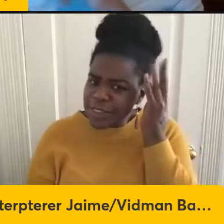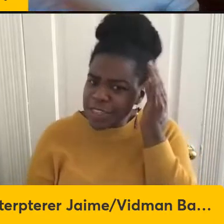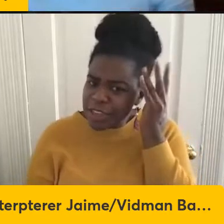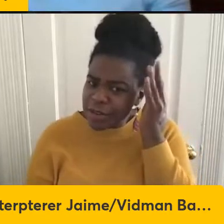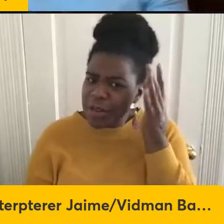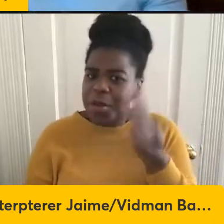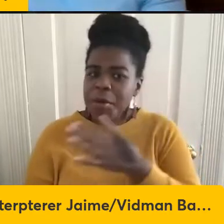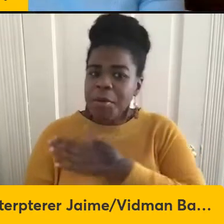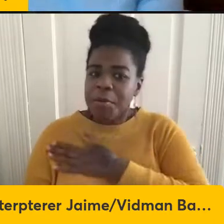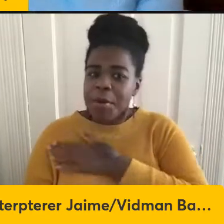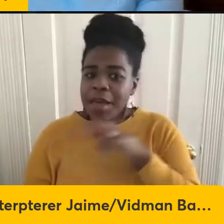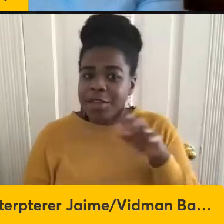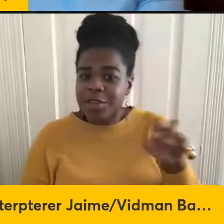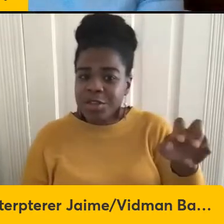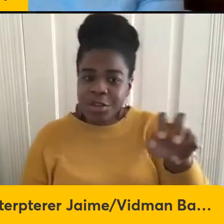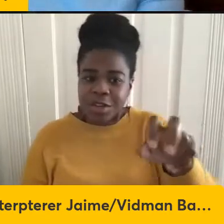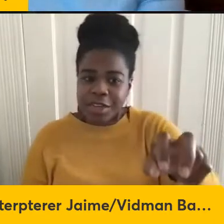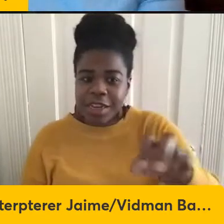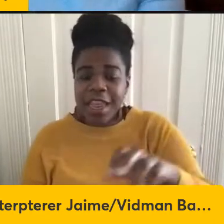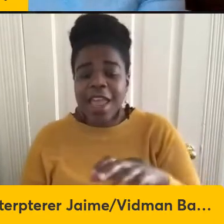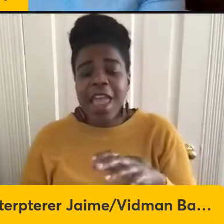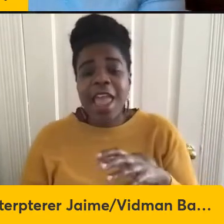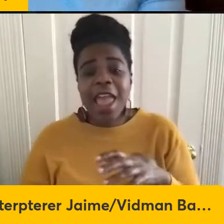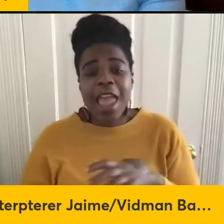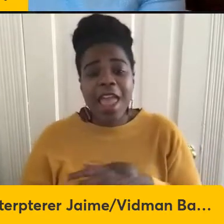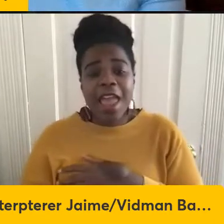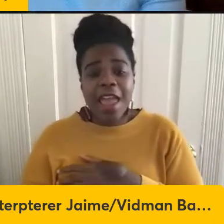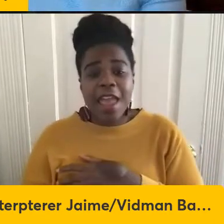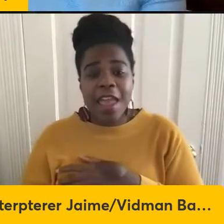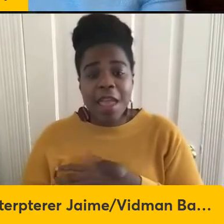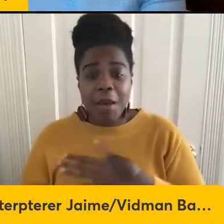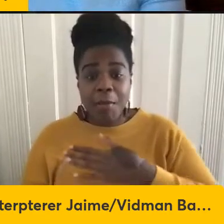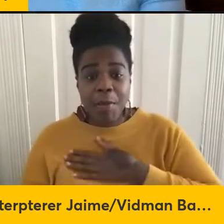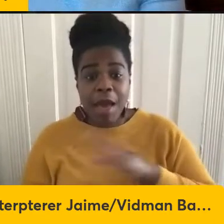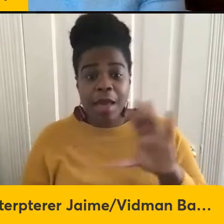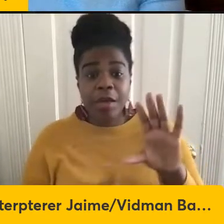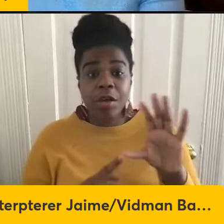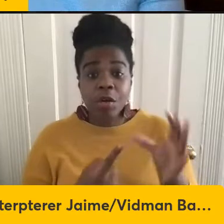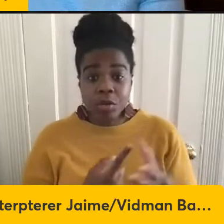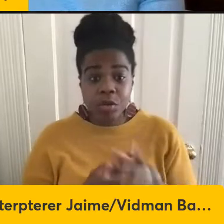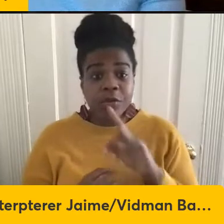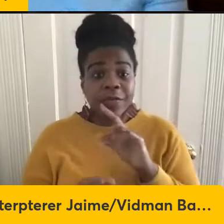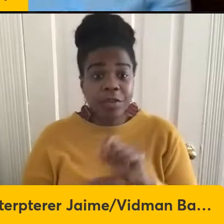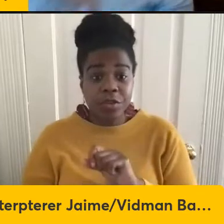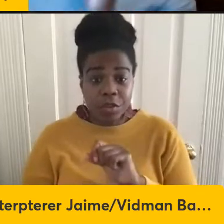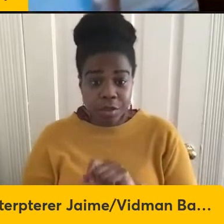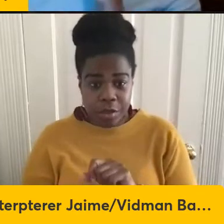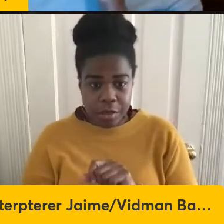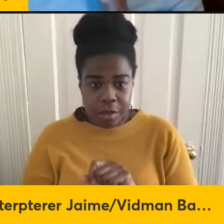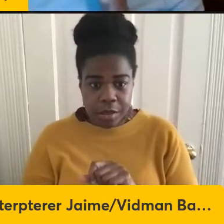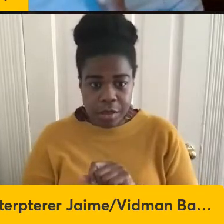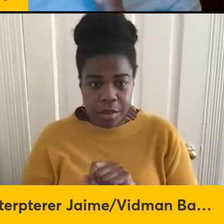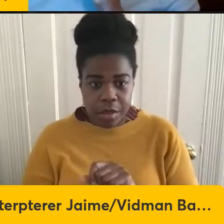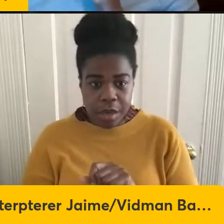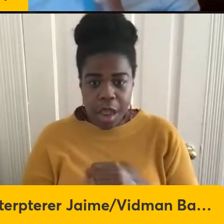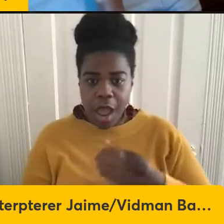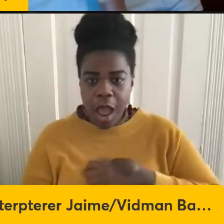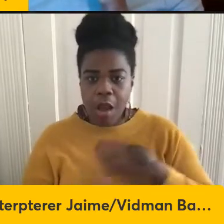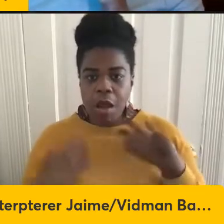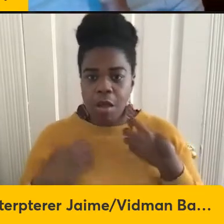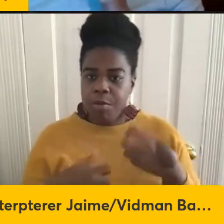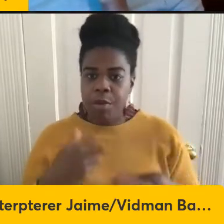of lived experience and speaking out, is that in my culture for sure, we don't talk about our health